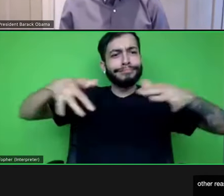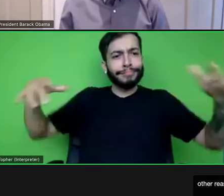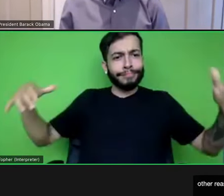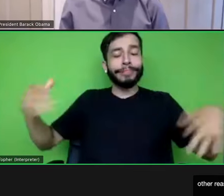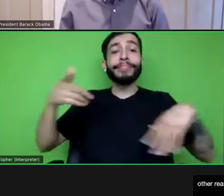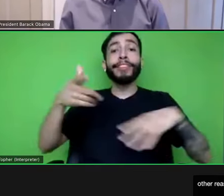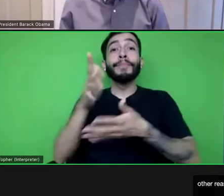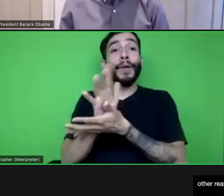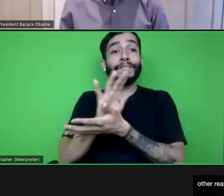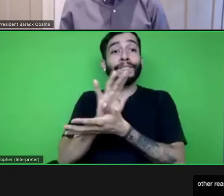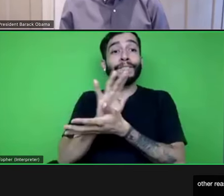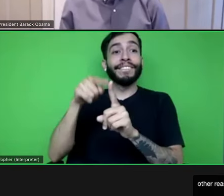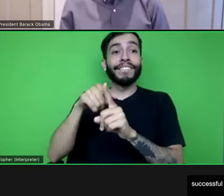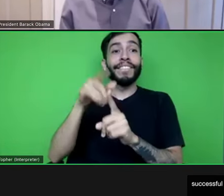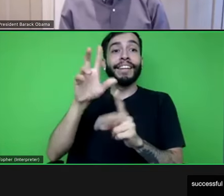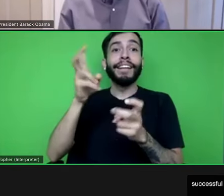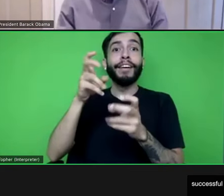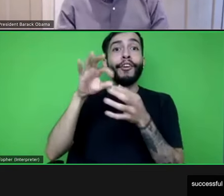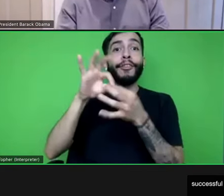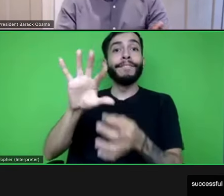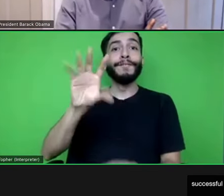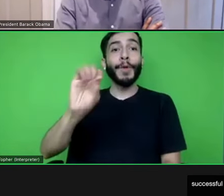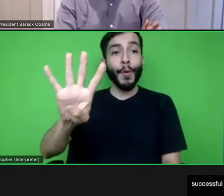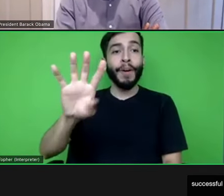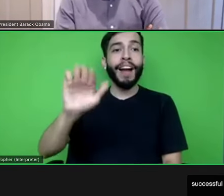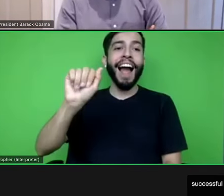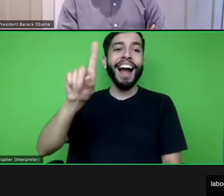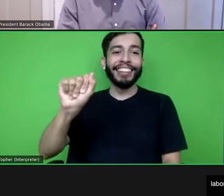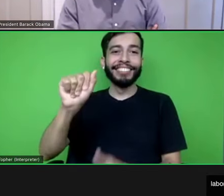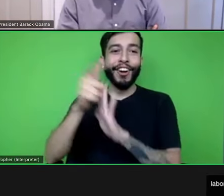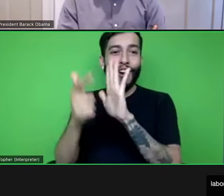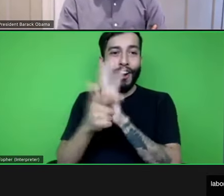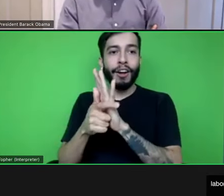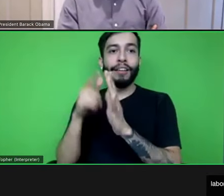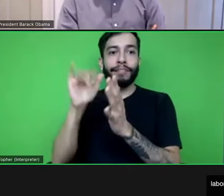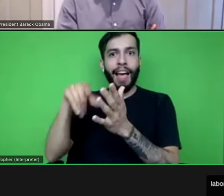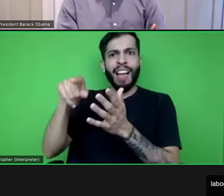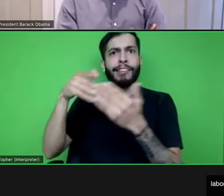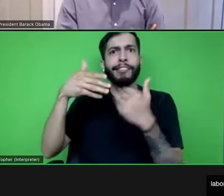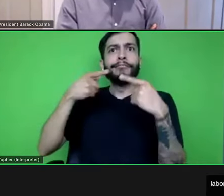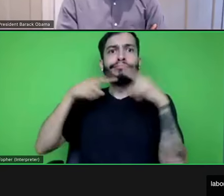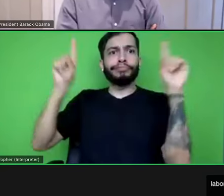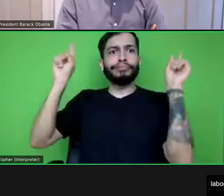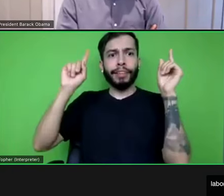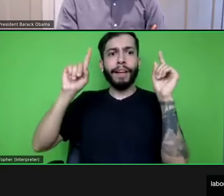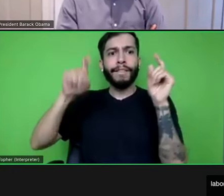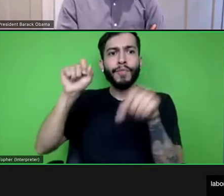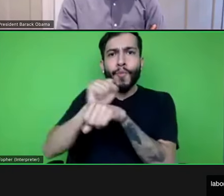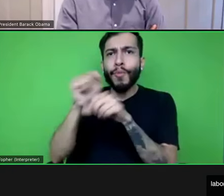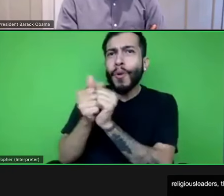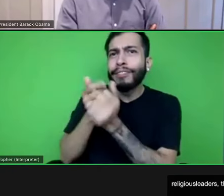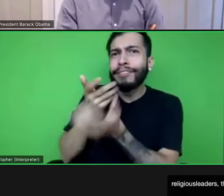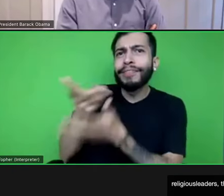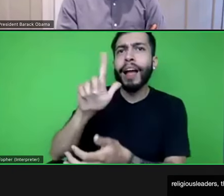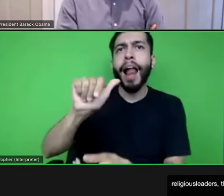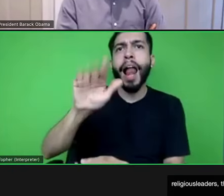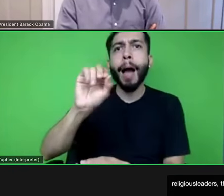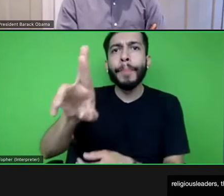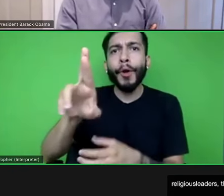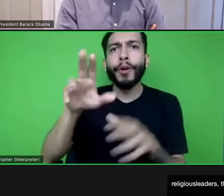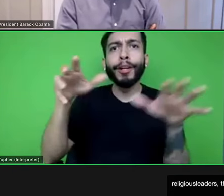labor unions, religious leaders, the LGBTQ community, on and on. We would never have been able to